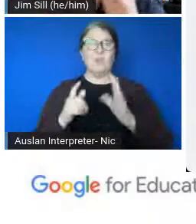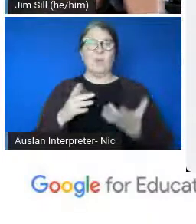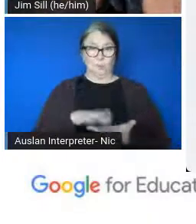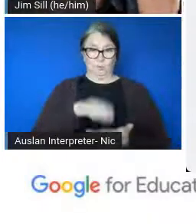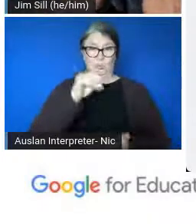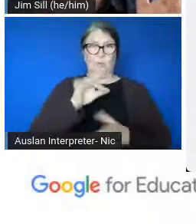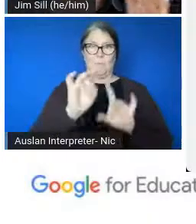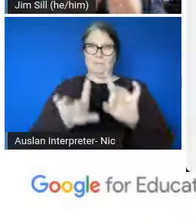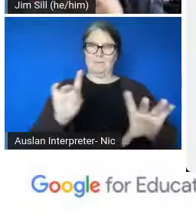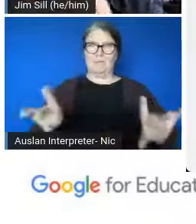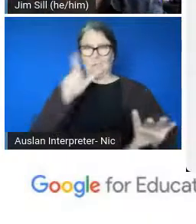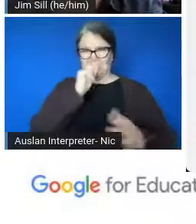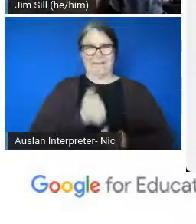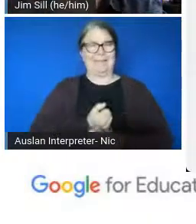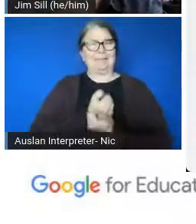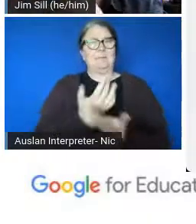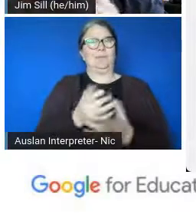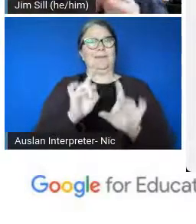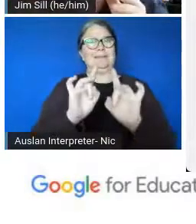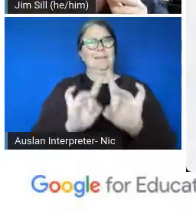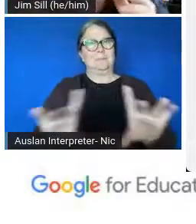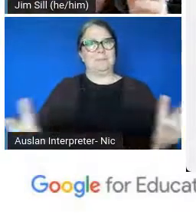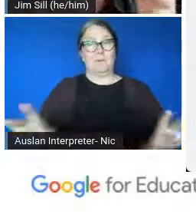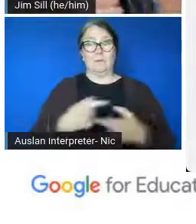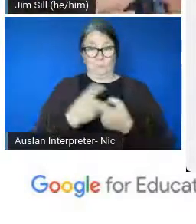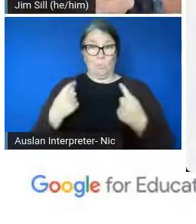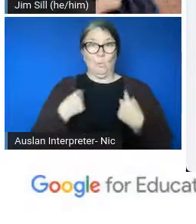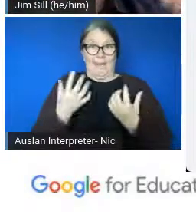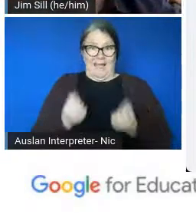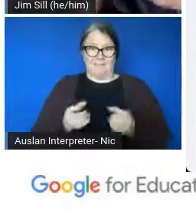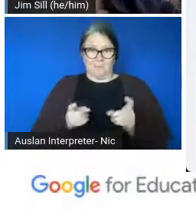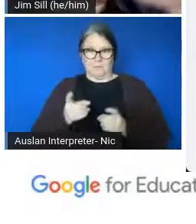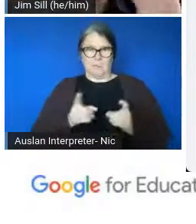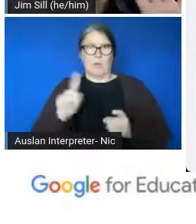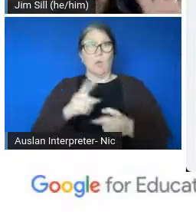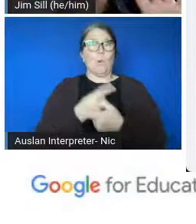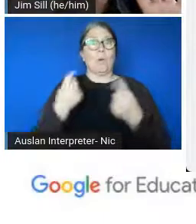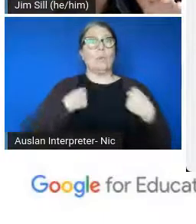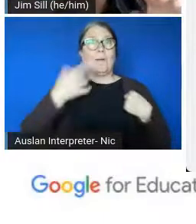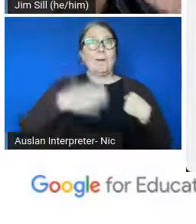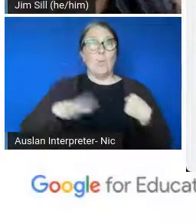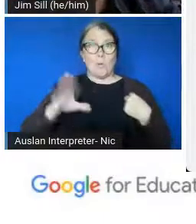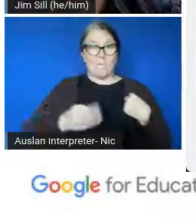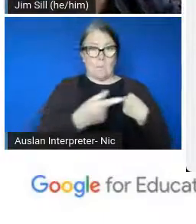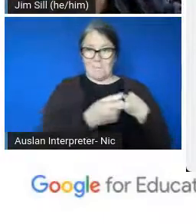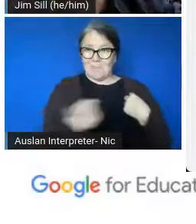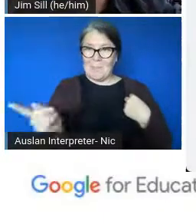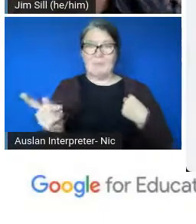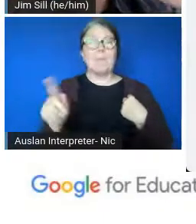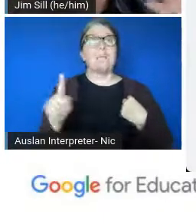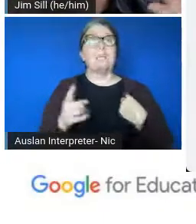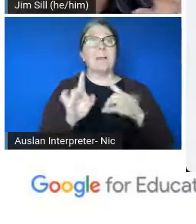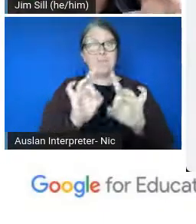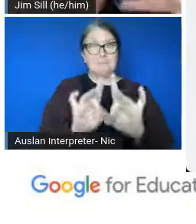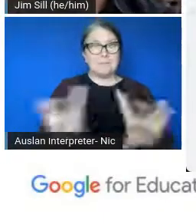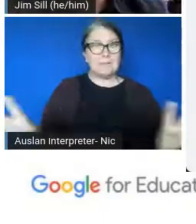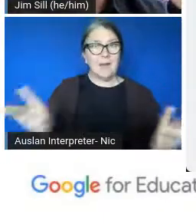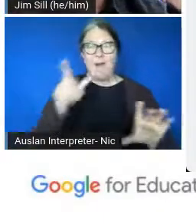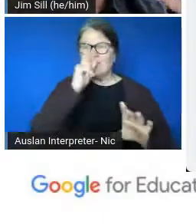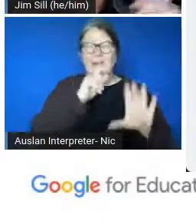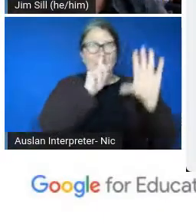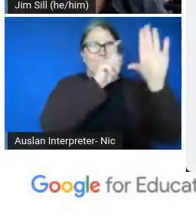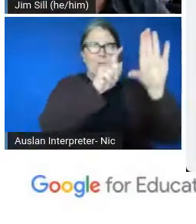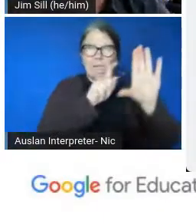design with expectation of what we want from them, but there's also this, like you're showing, I can move things around, I can add images, different